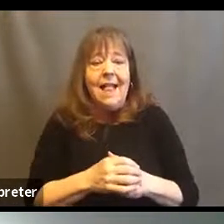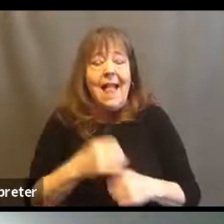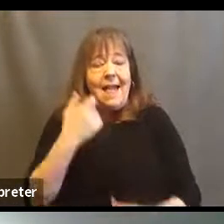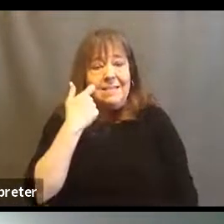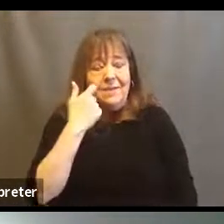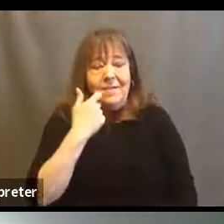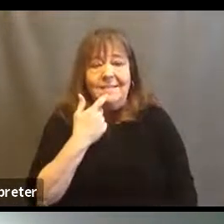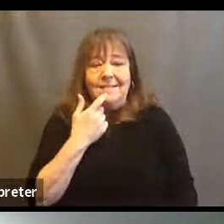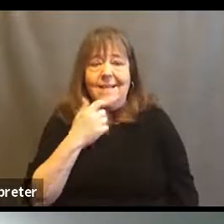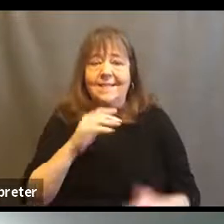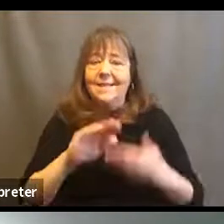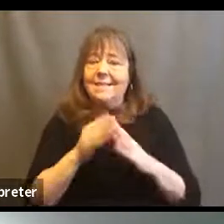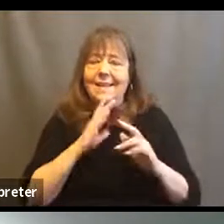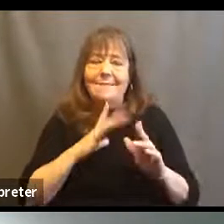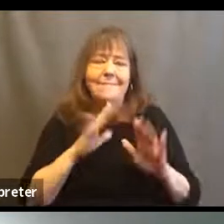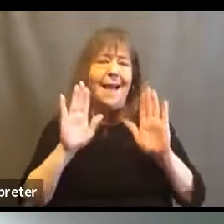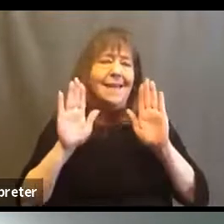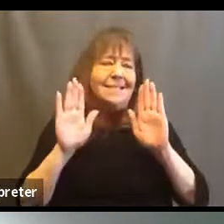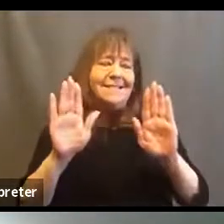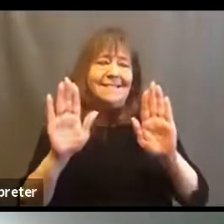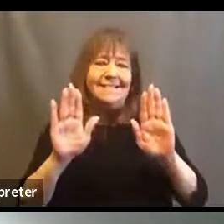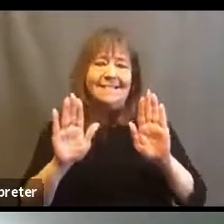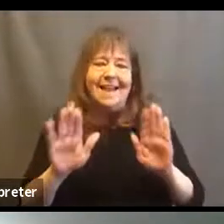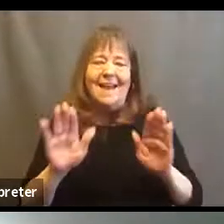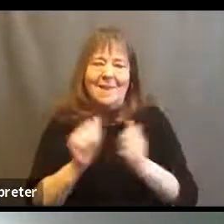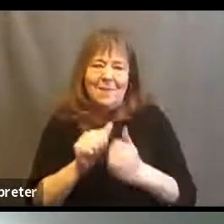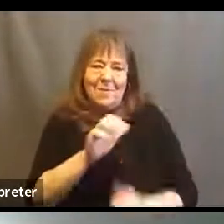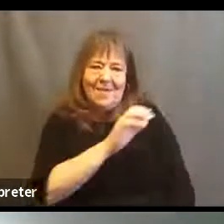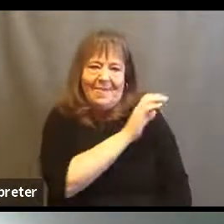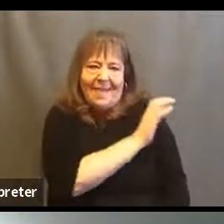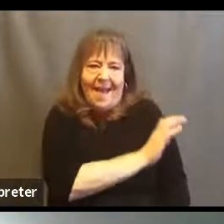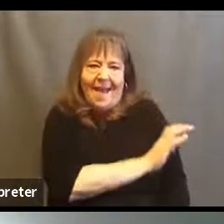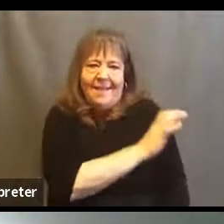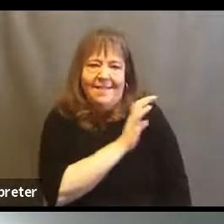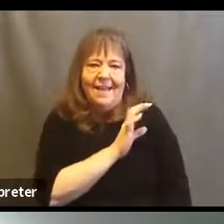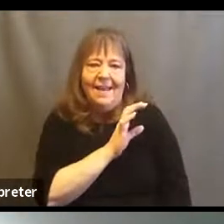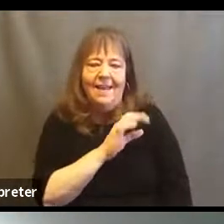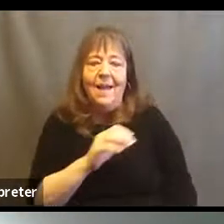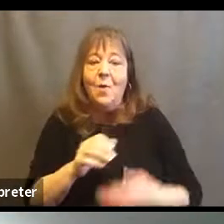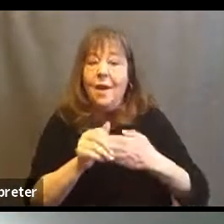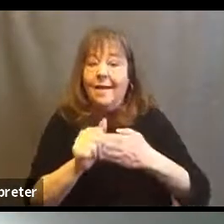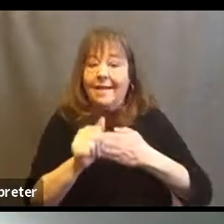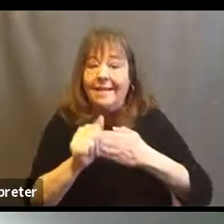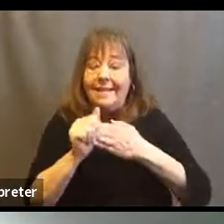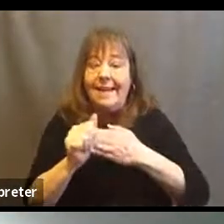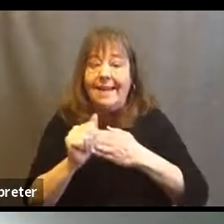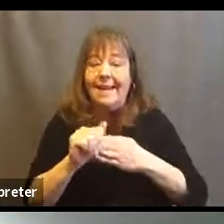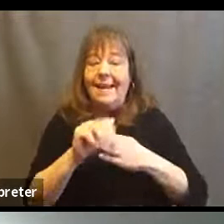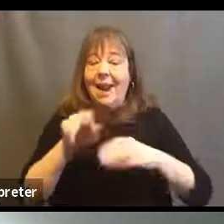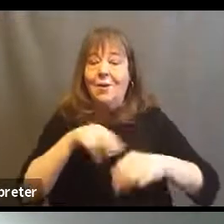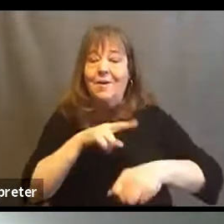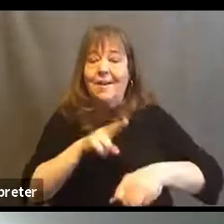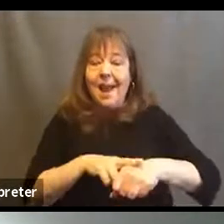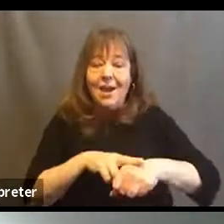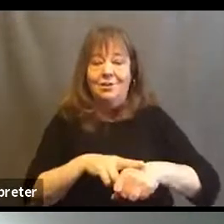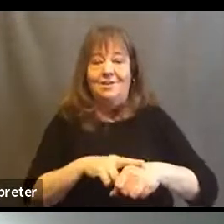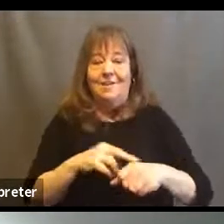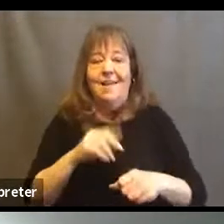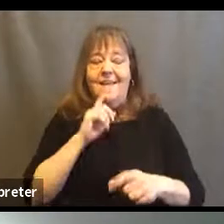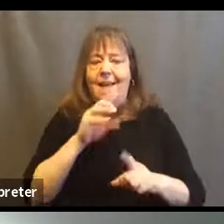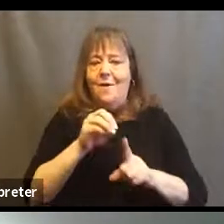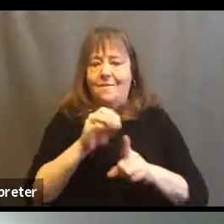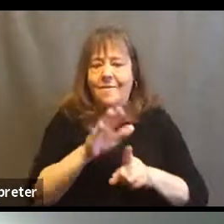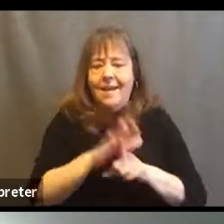is doing an outstanding job in running their vaccination clinic, leading the nation in efficiency and